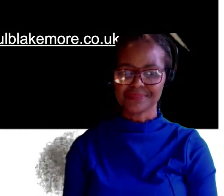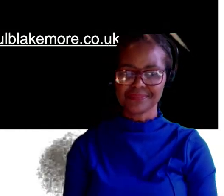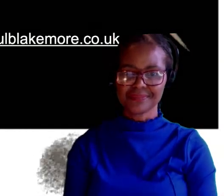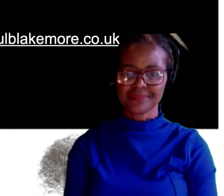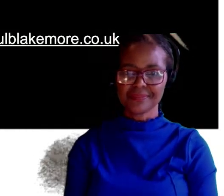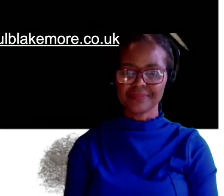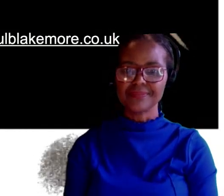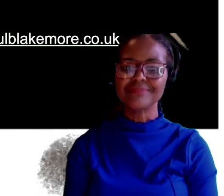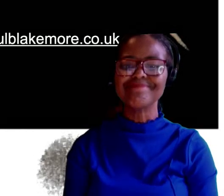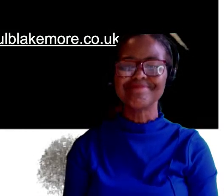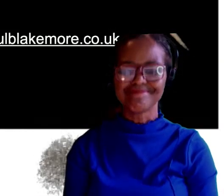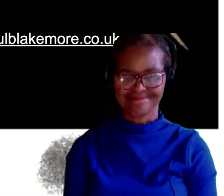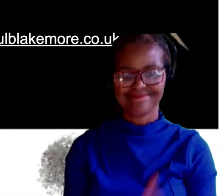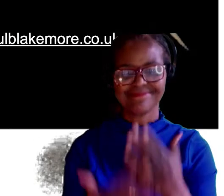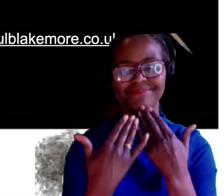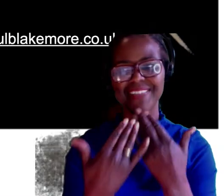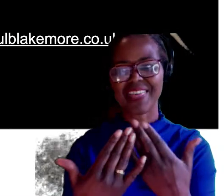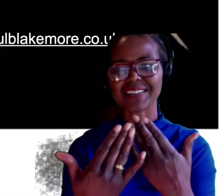Thanks.